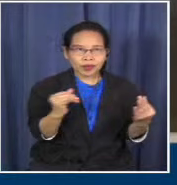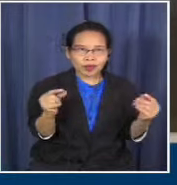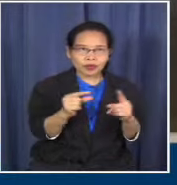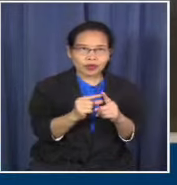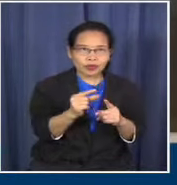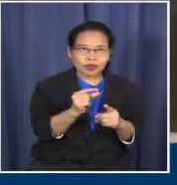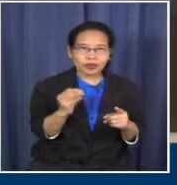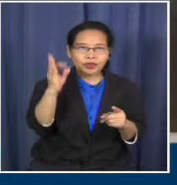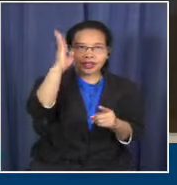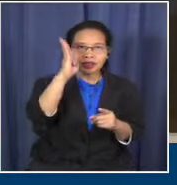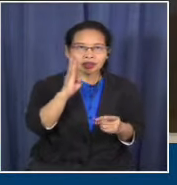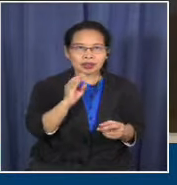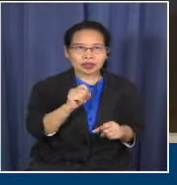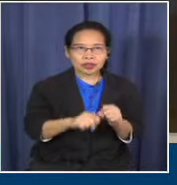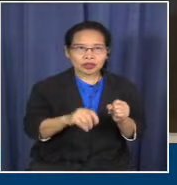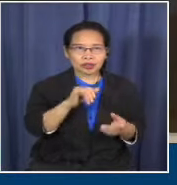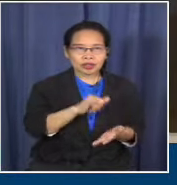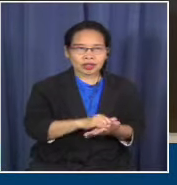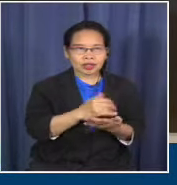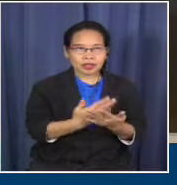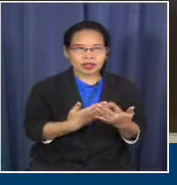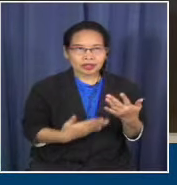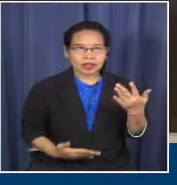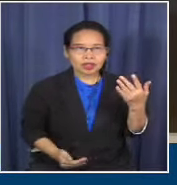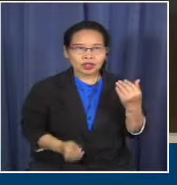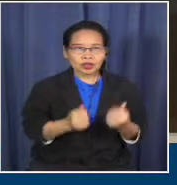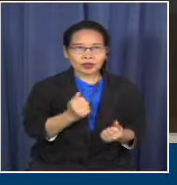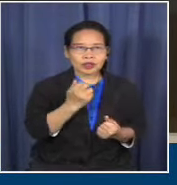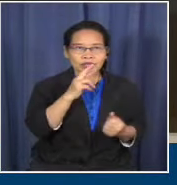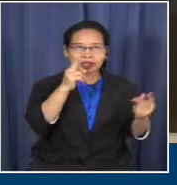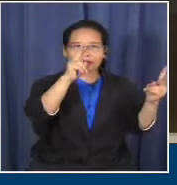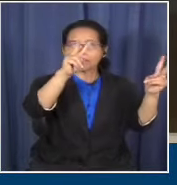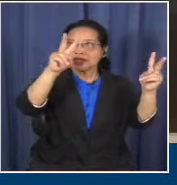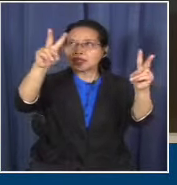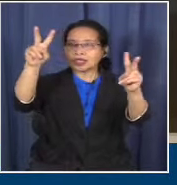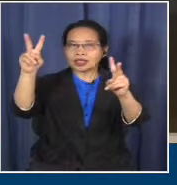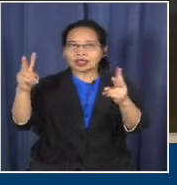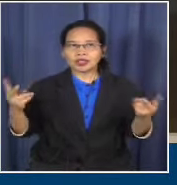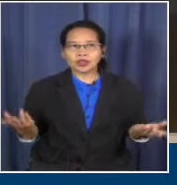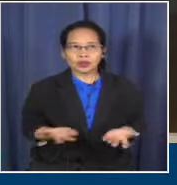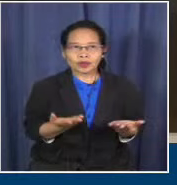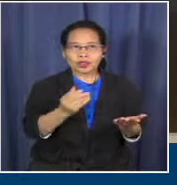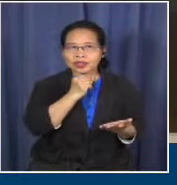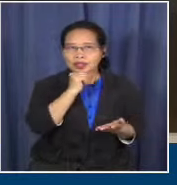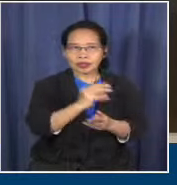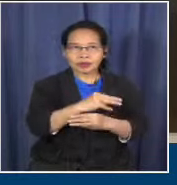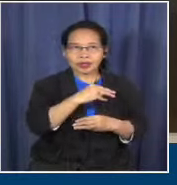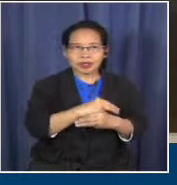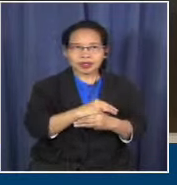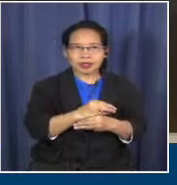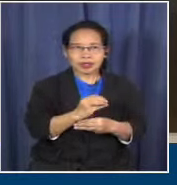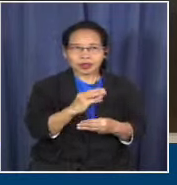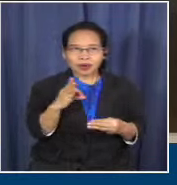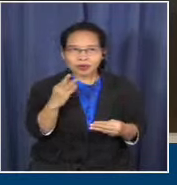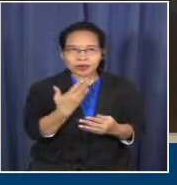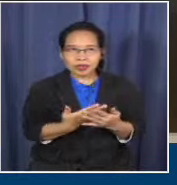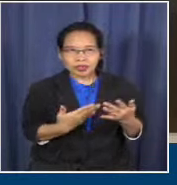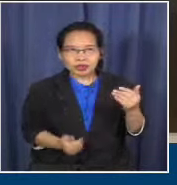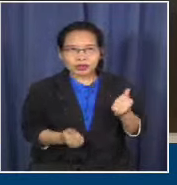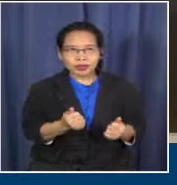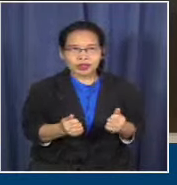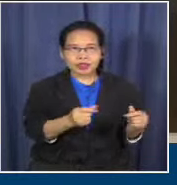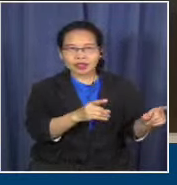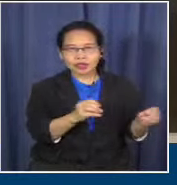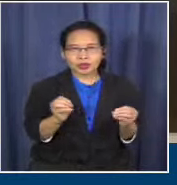we understand that the worlds were framed by the word of God, so that things which are seen were not